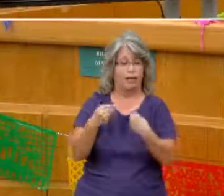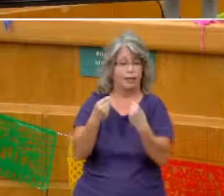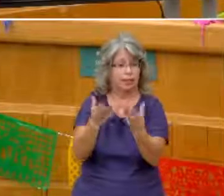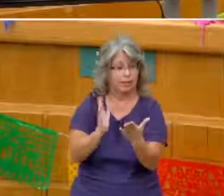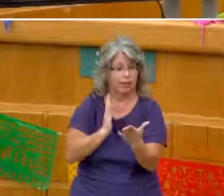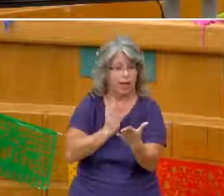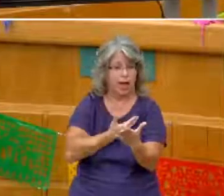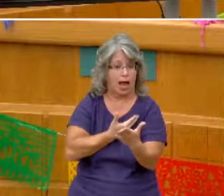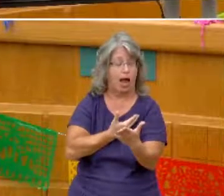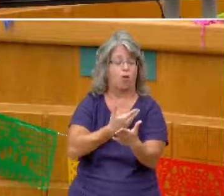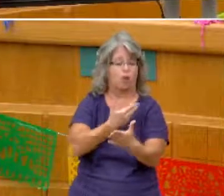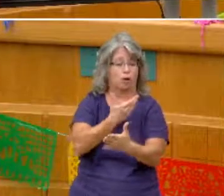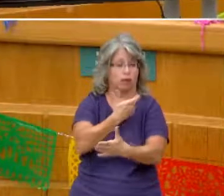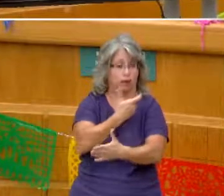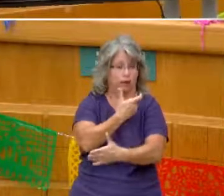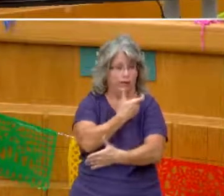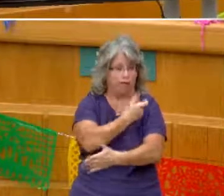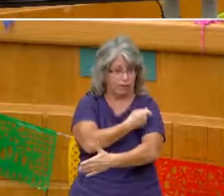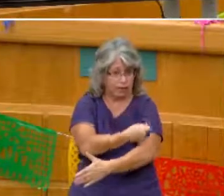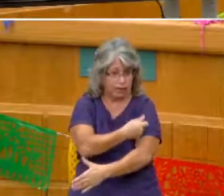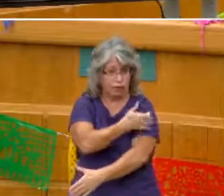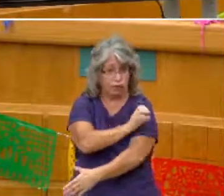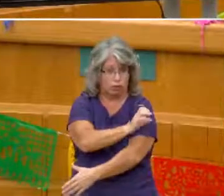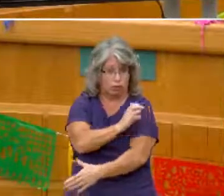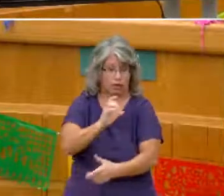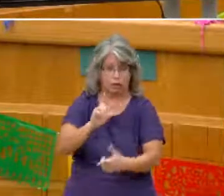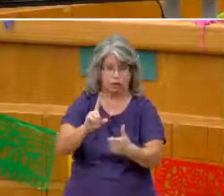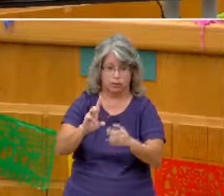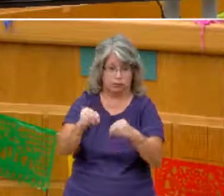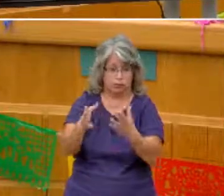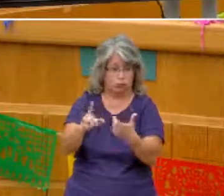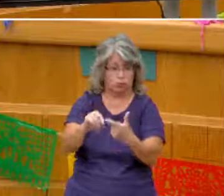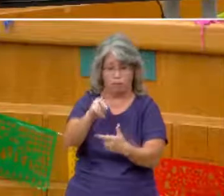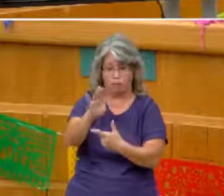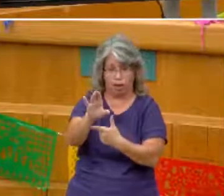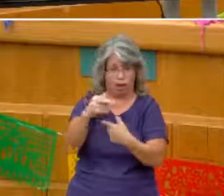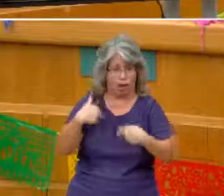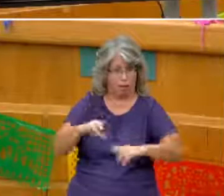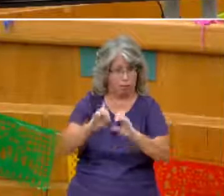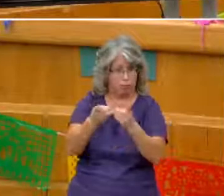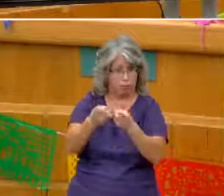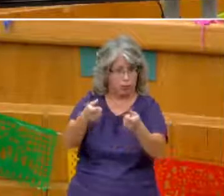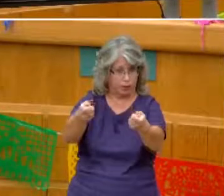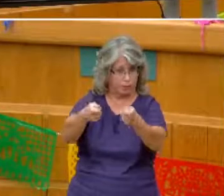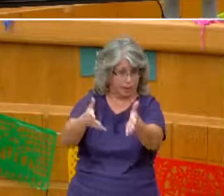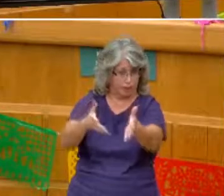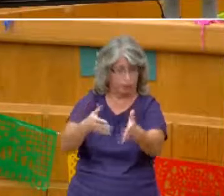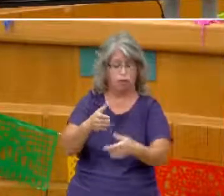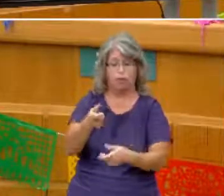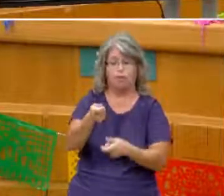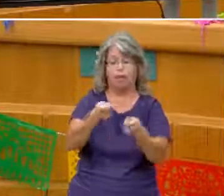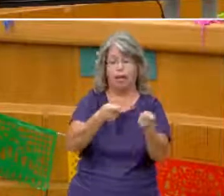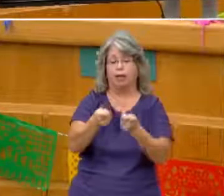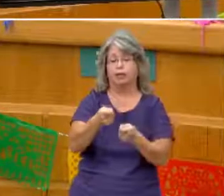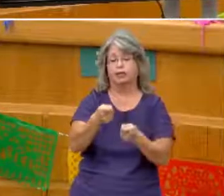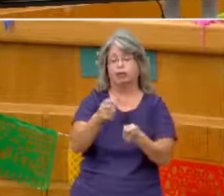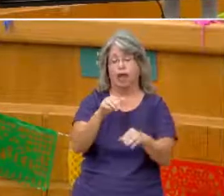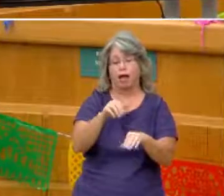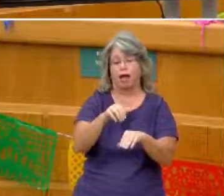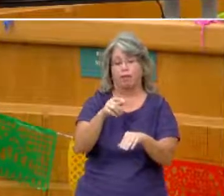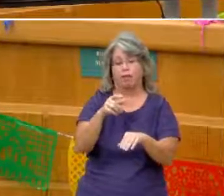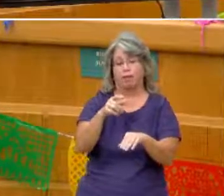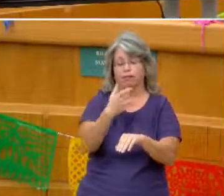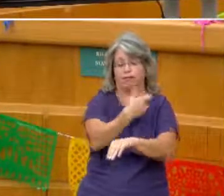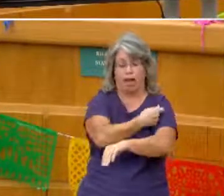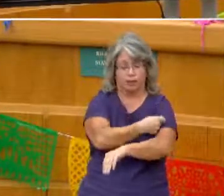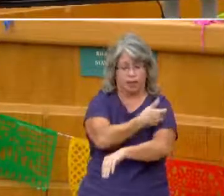Health. They are managing the clinics at La Palmera Mall, the Greenwood Senior Center, and at Robstown, the former outlets of